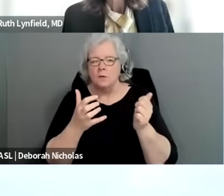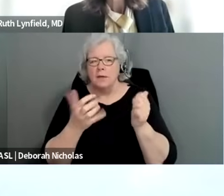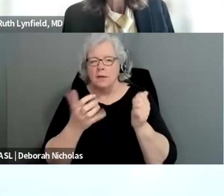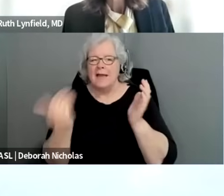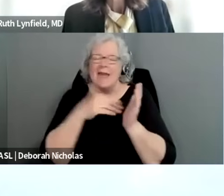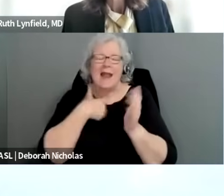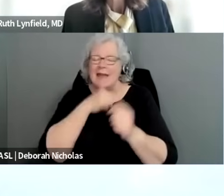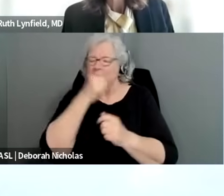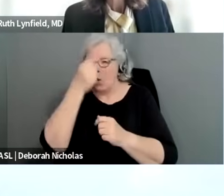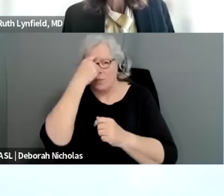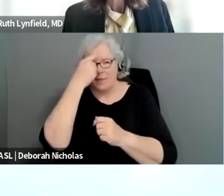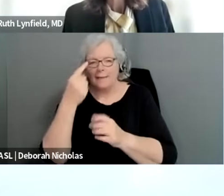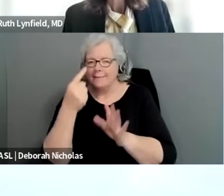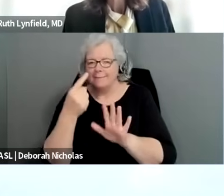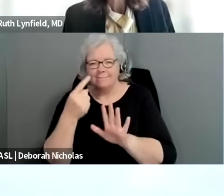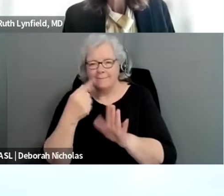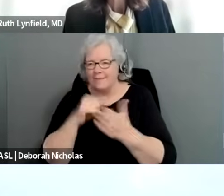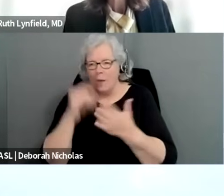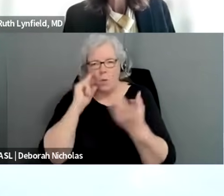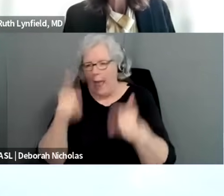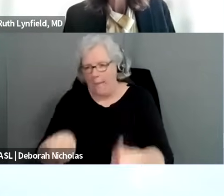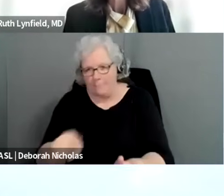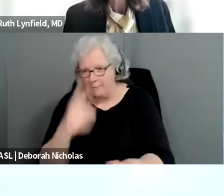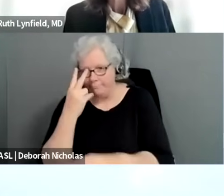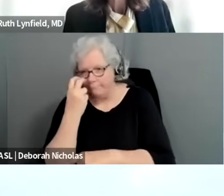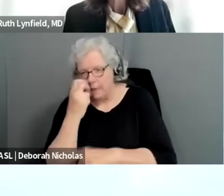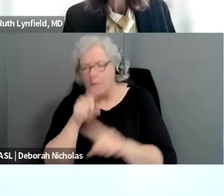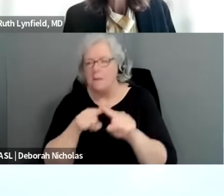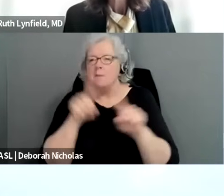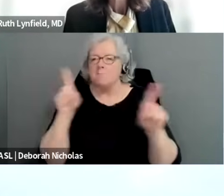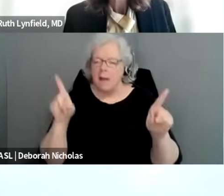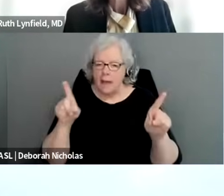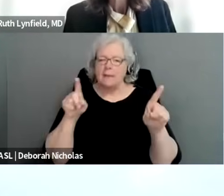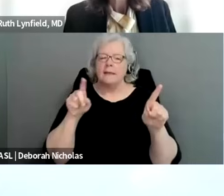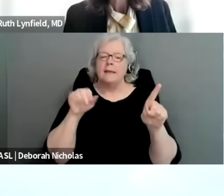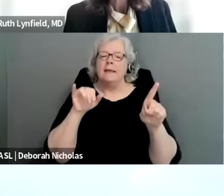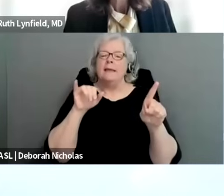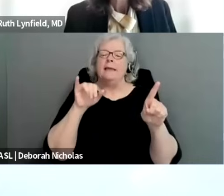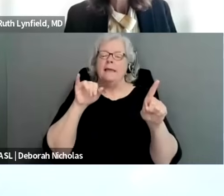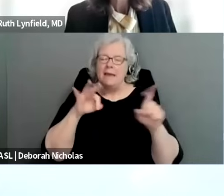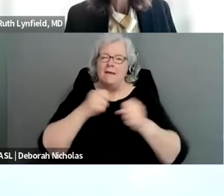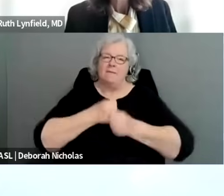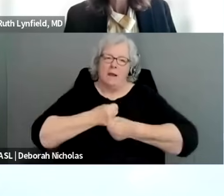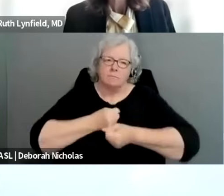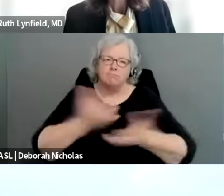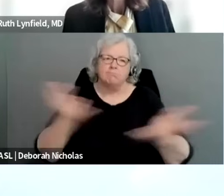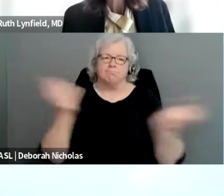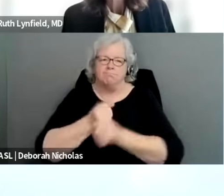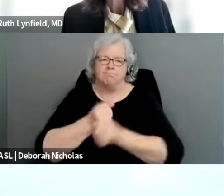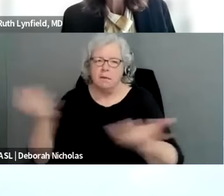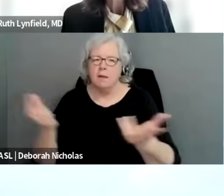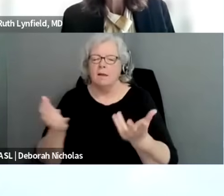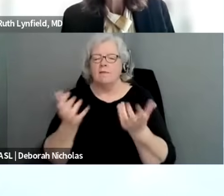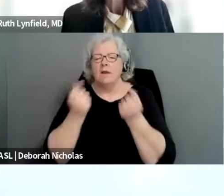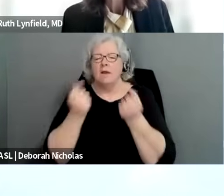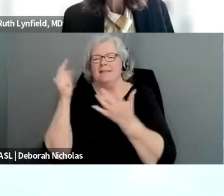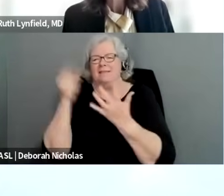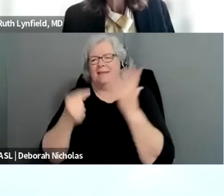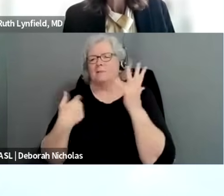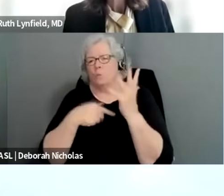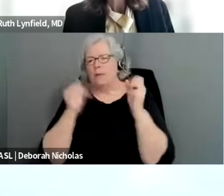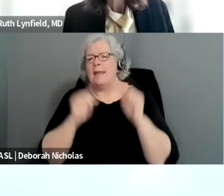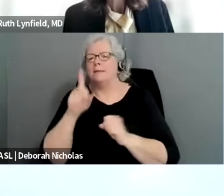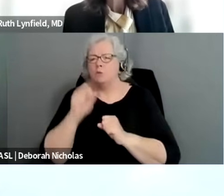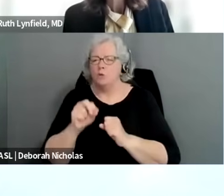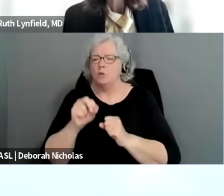think we're going there, but in a mass distribution campaign, there are a lot of levers we can pull to tighten up and do